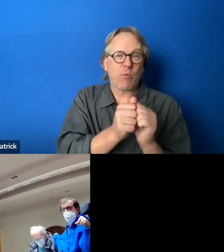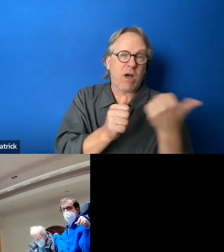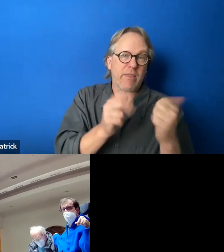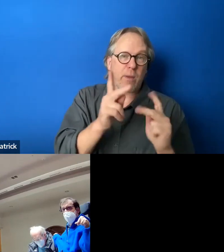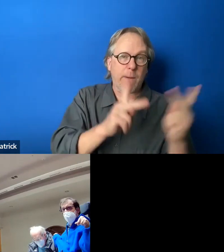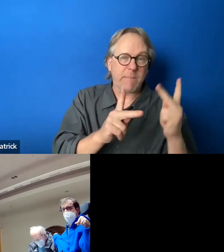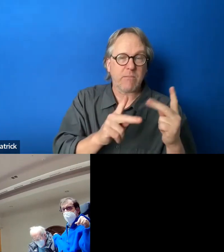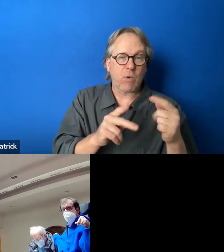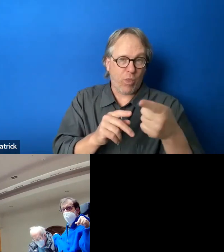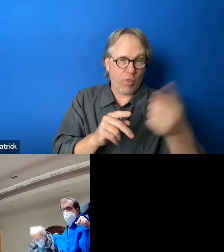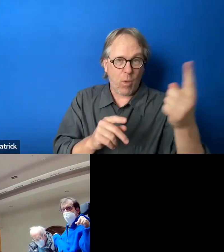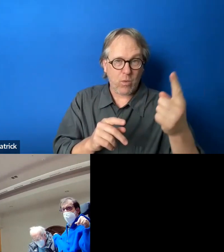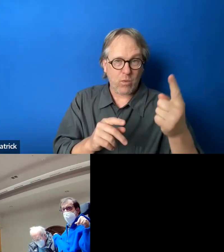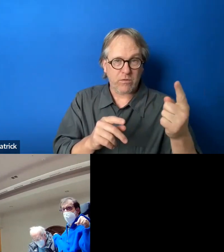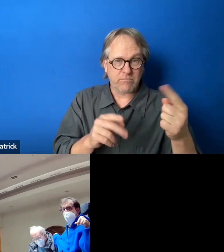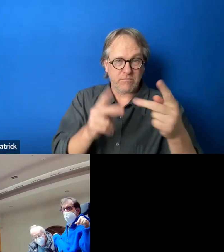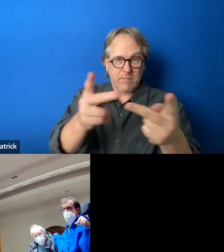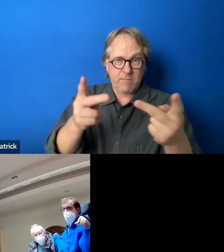get it,